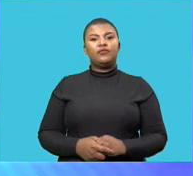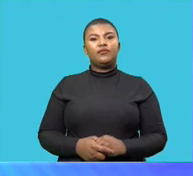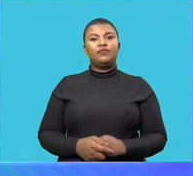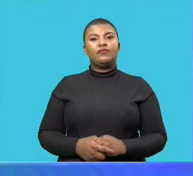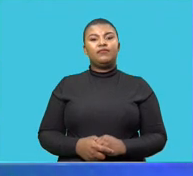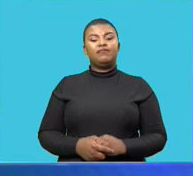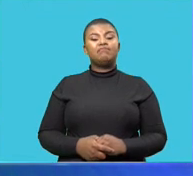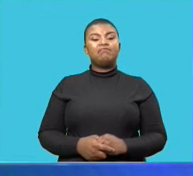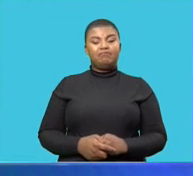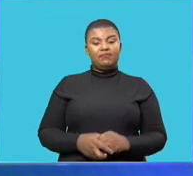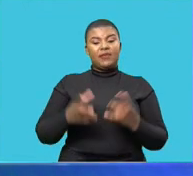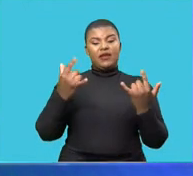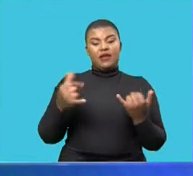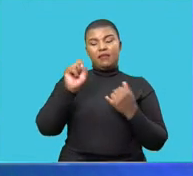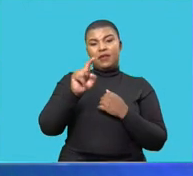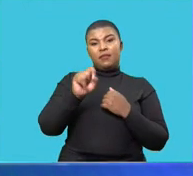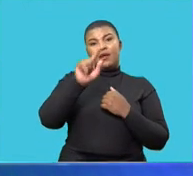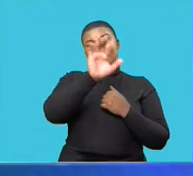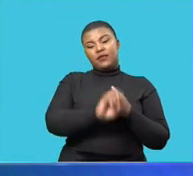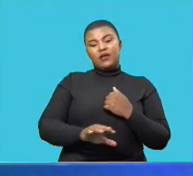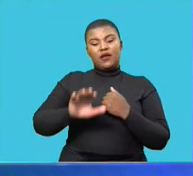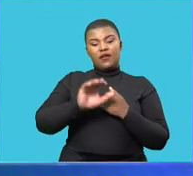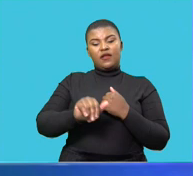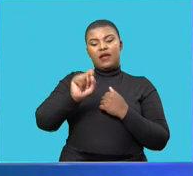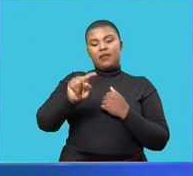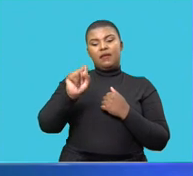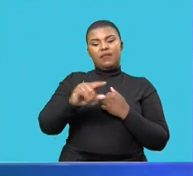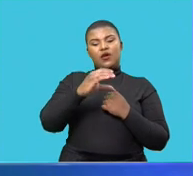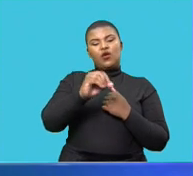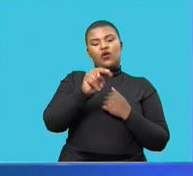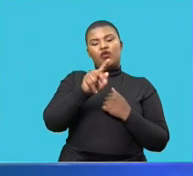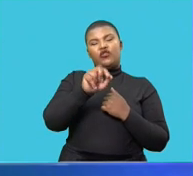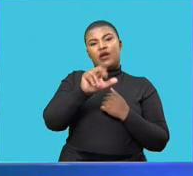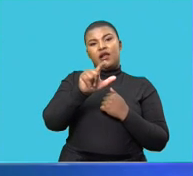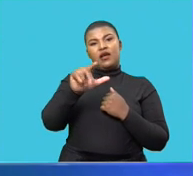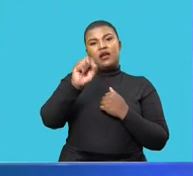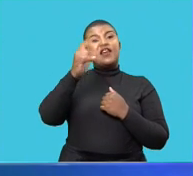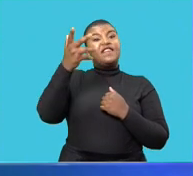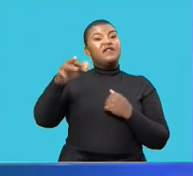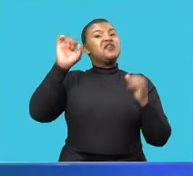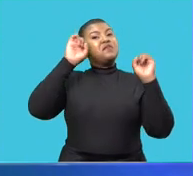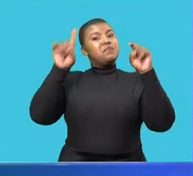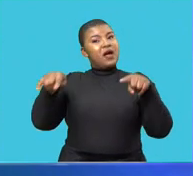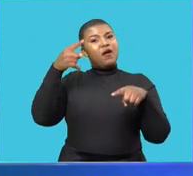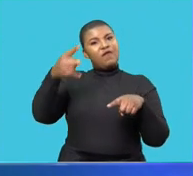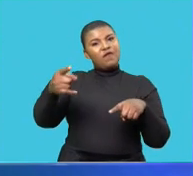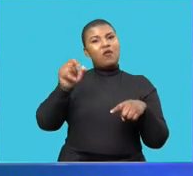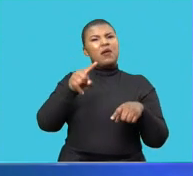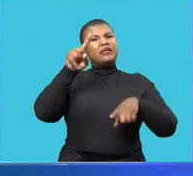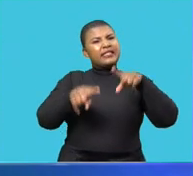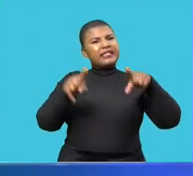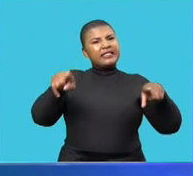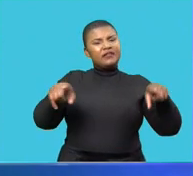Inkongolo yeenkokheli zemveli zoMzantsi Afrika i-CONTRALESA ngamafuphi idibanise ndawonye iinkokheli zemveli eziphuma kwiindawo ezahlukeneyo